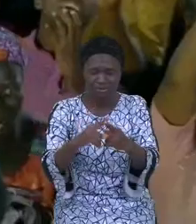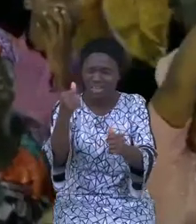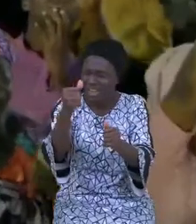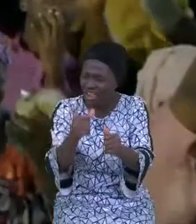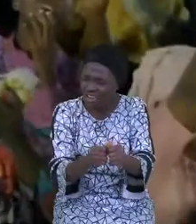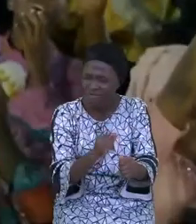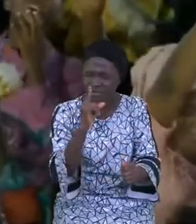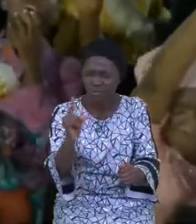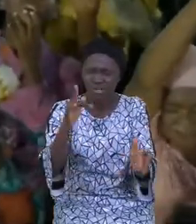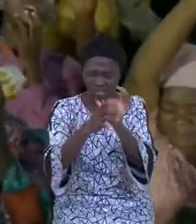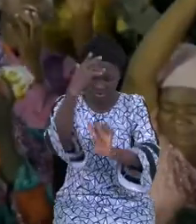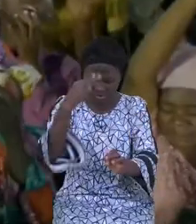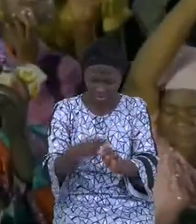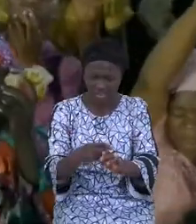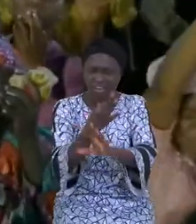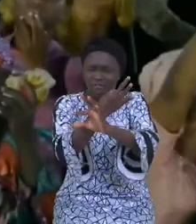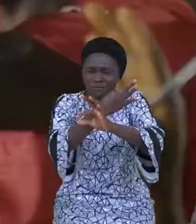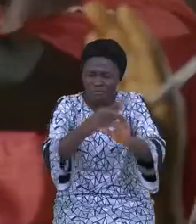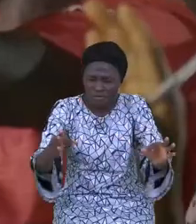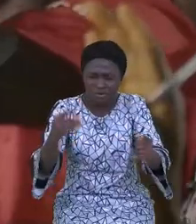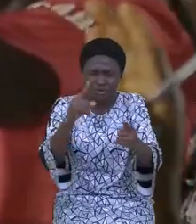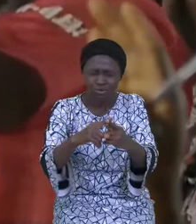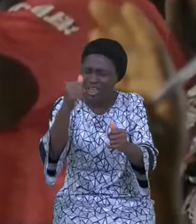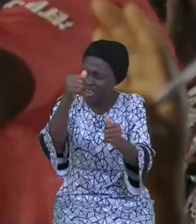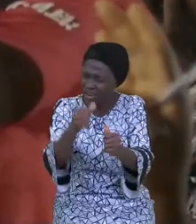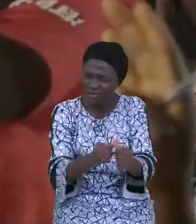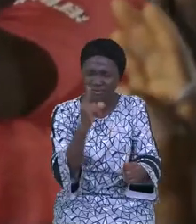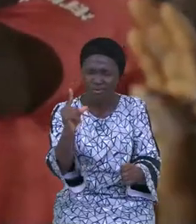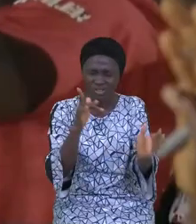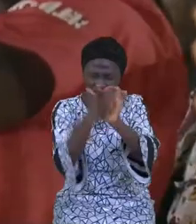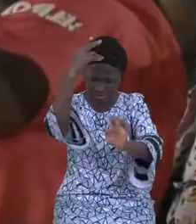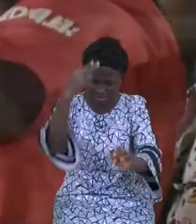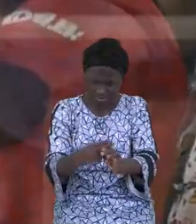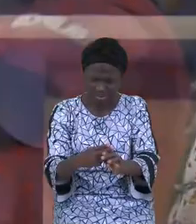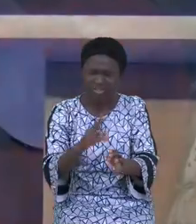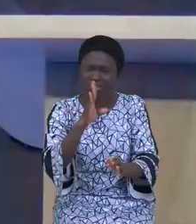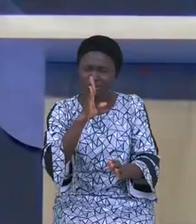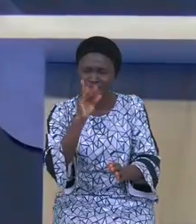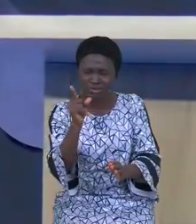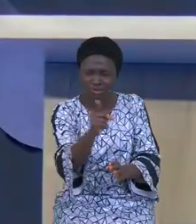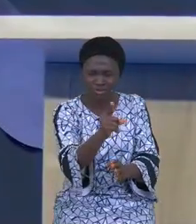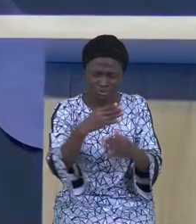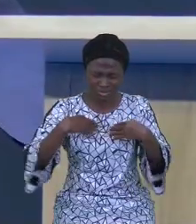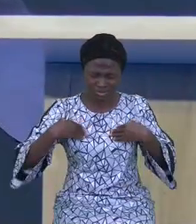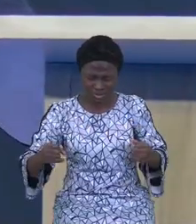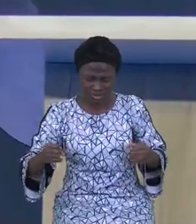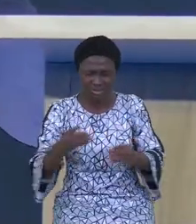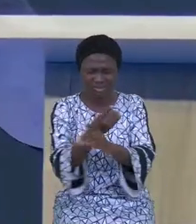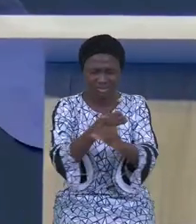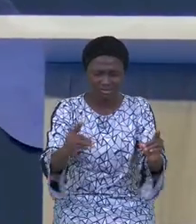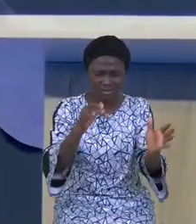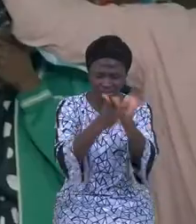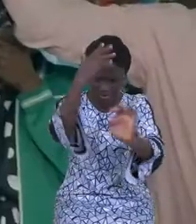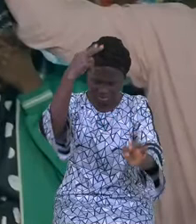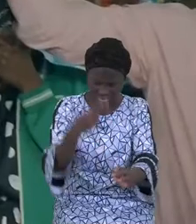everyone, freedom to everyone. Be healed, be delivered in